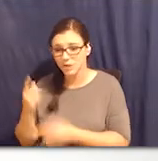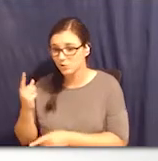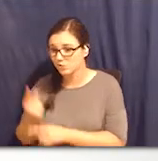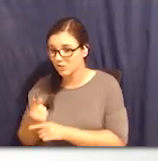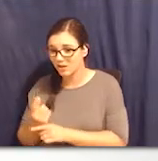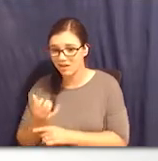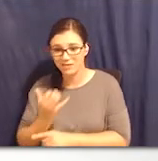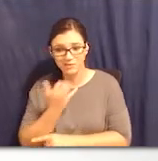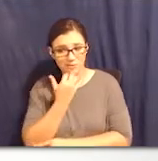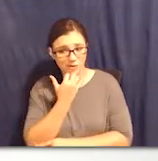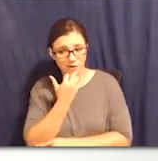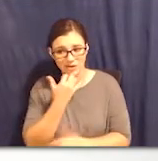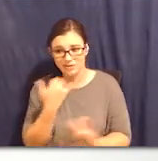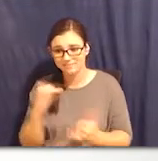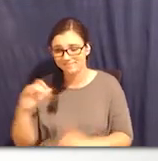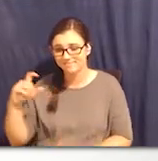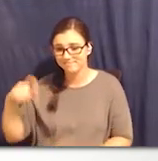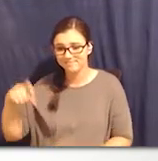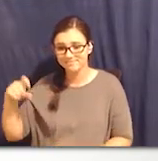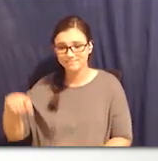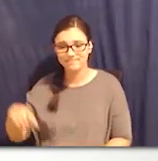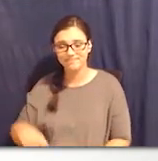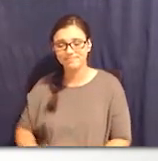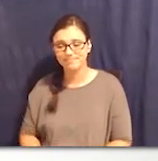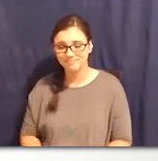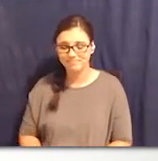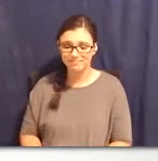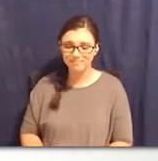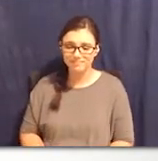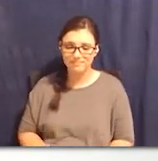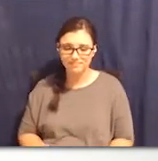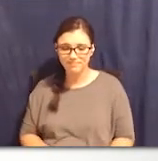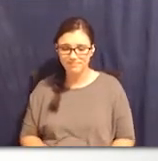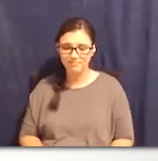Whether we are right or wrong,